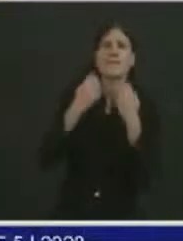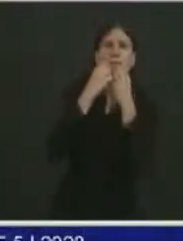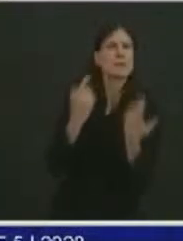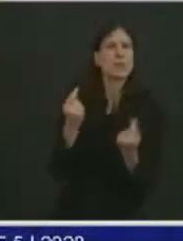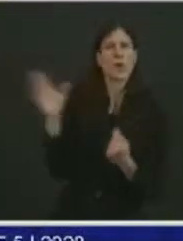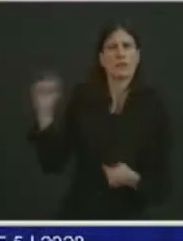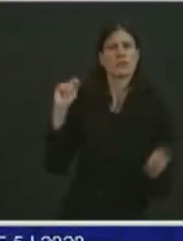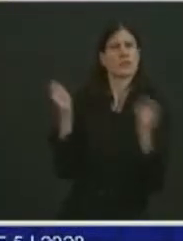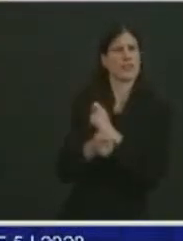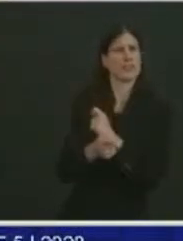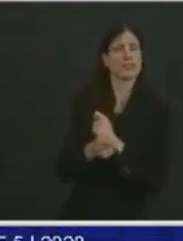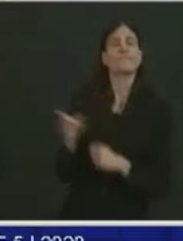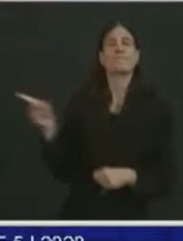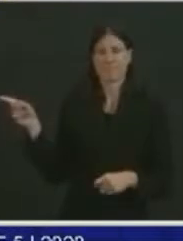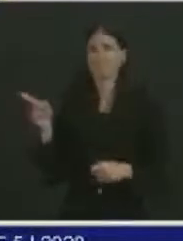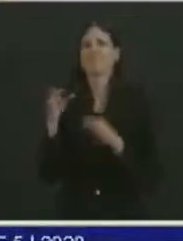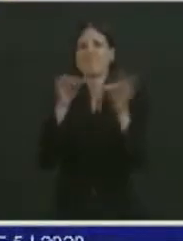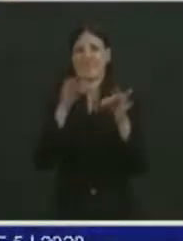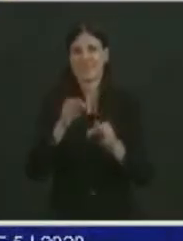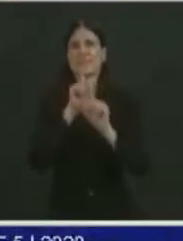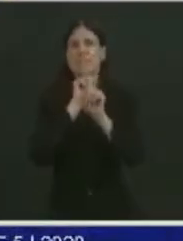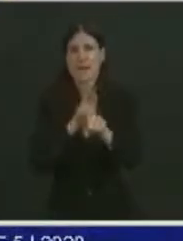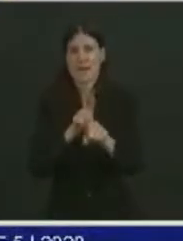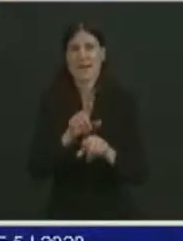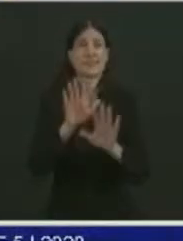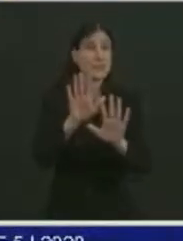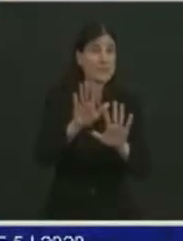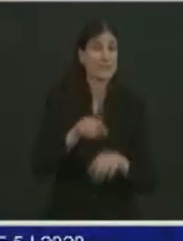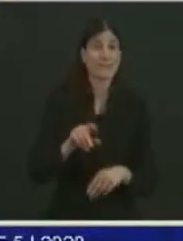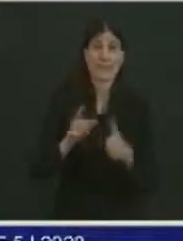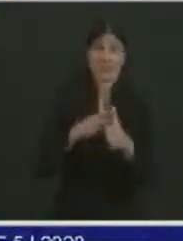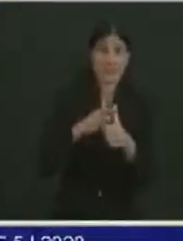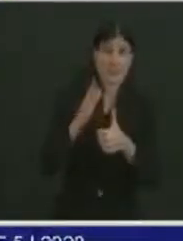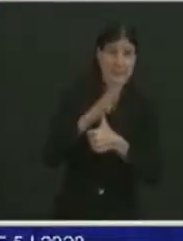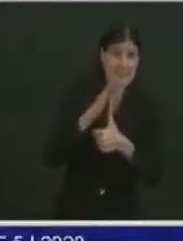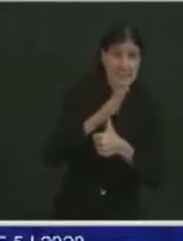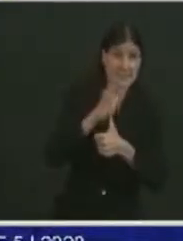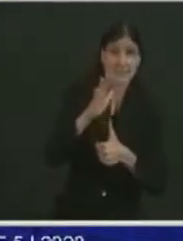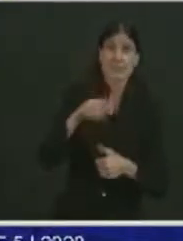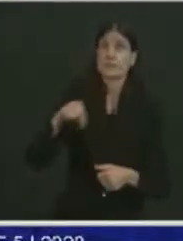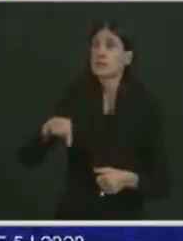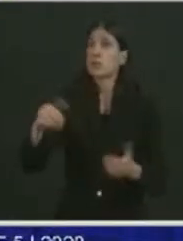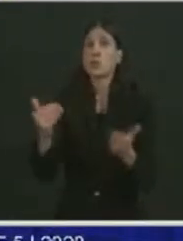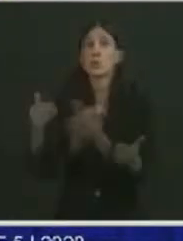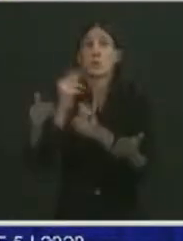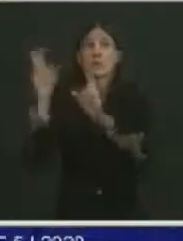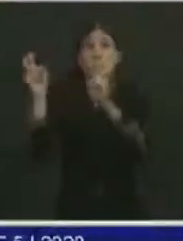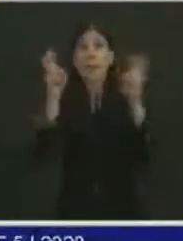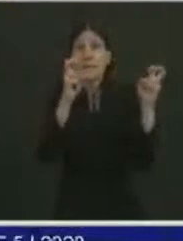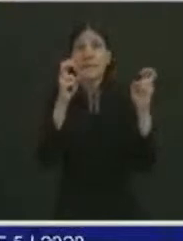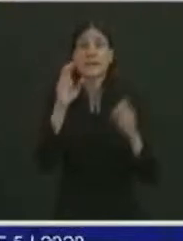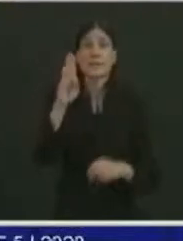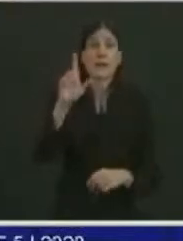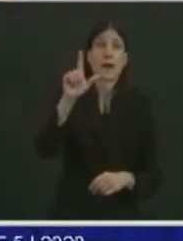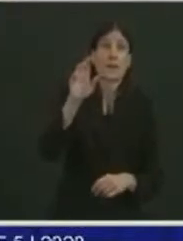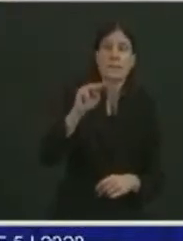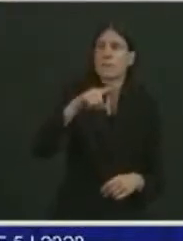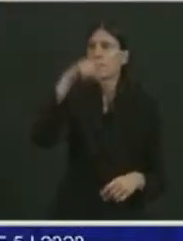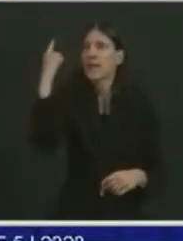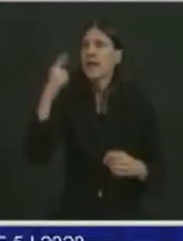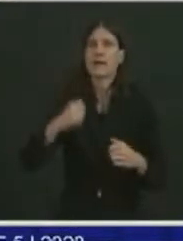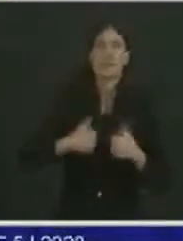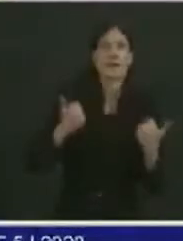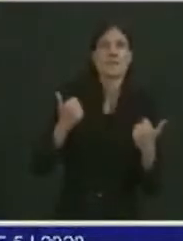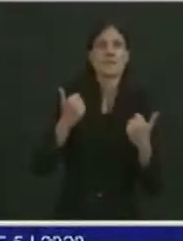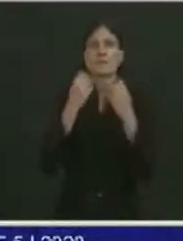I just, first of all, I should say, I'm not new to this work. I didn't just wake up a week